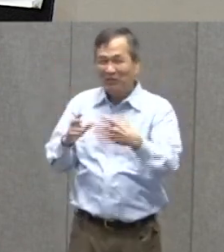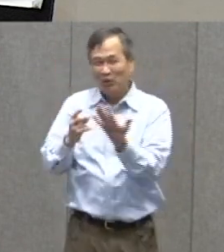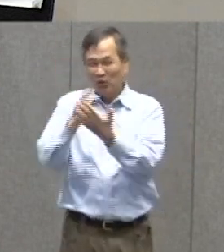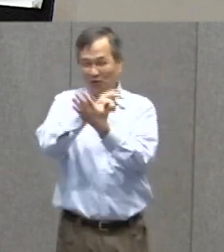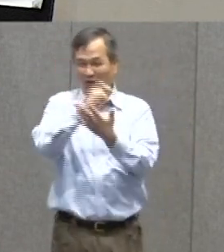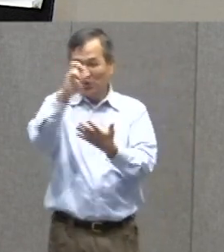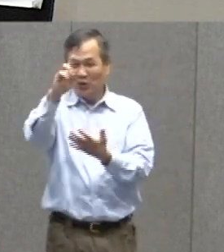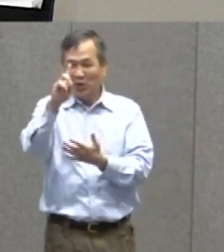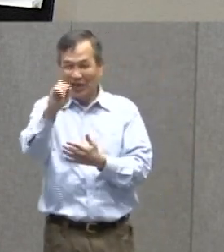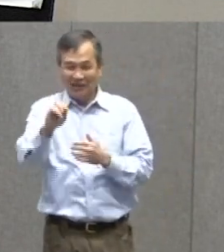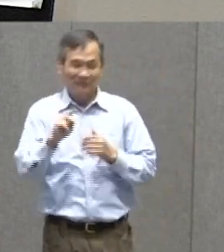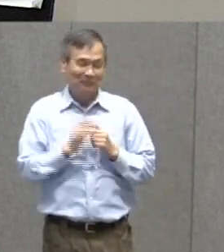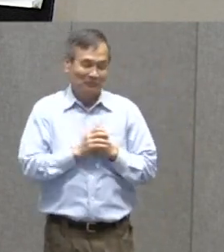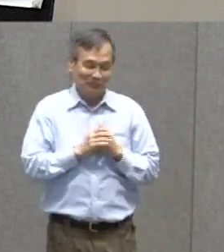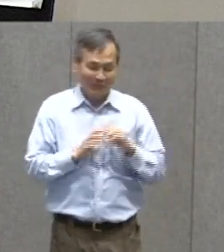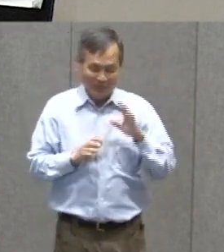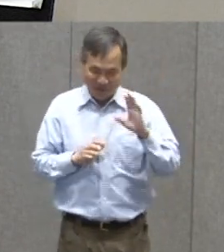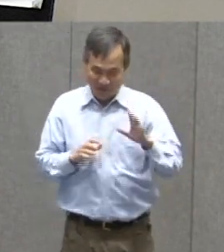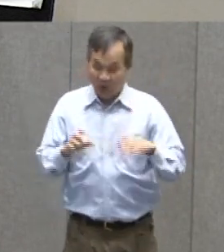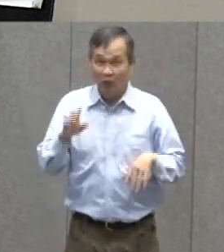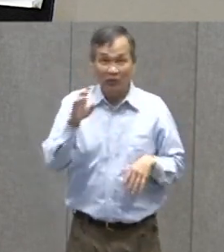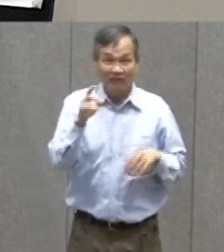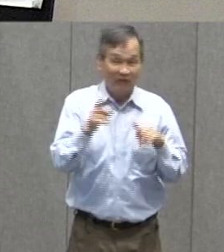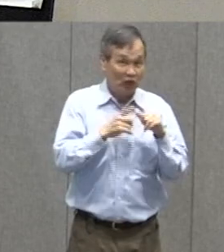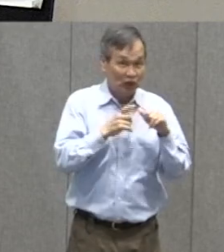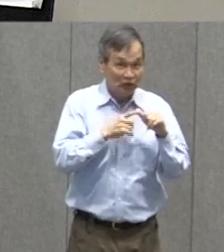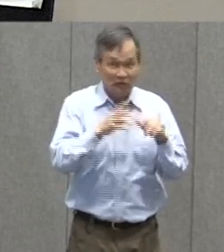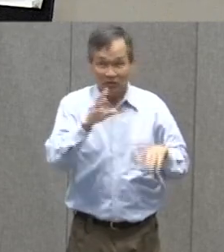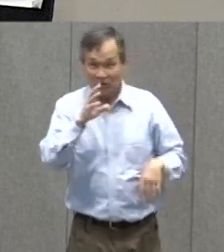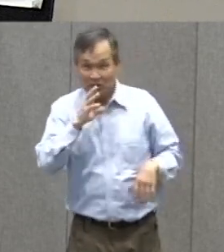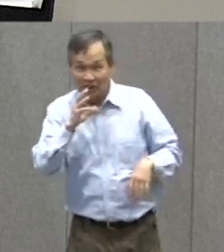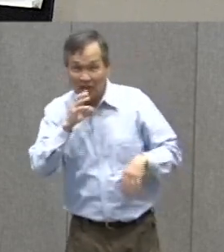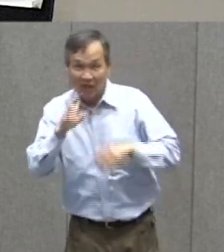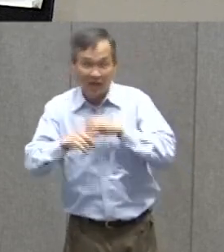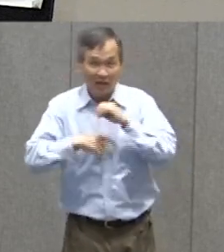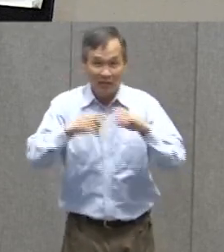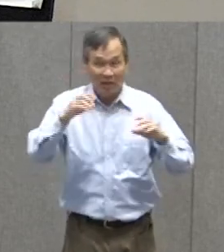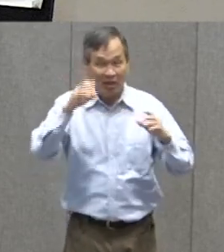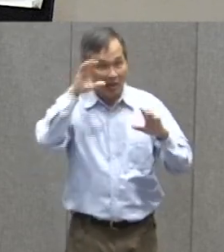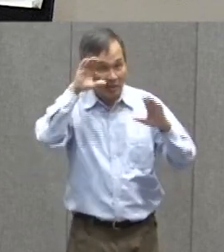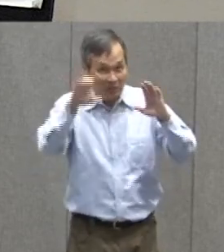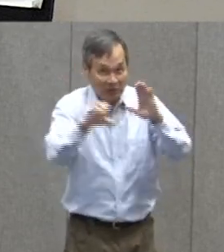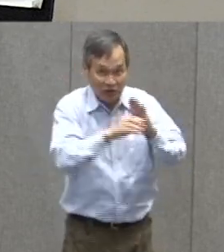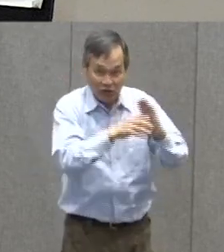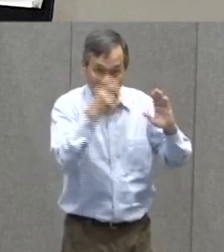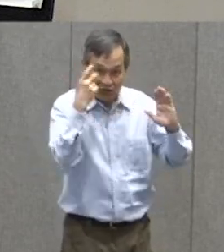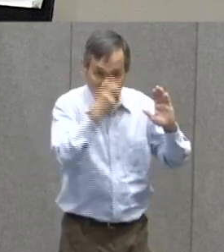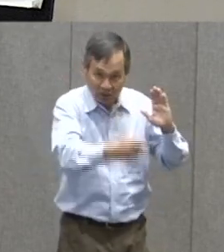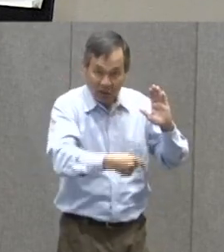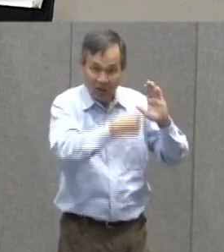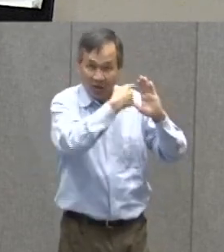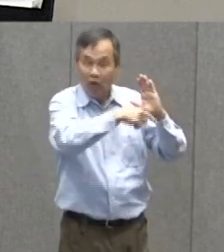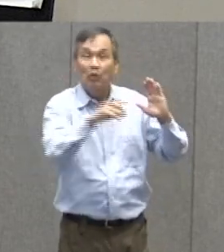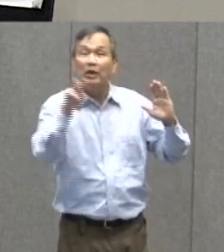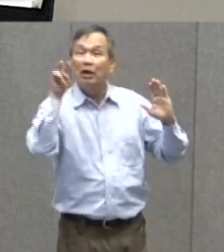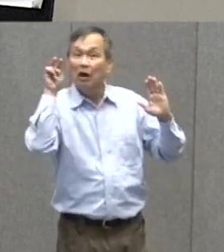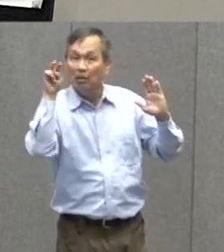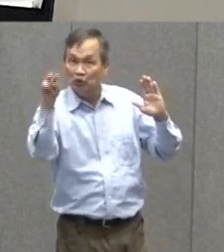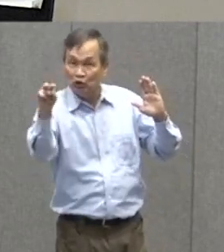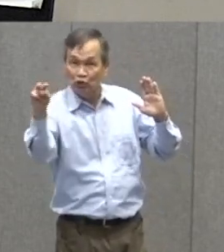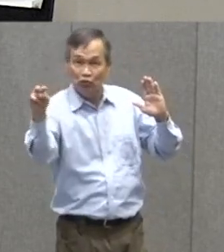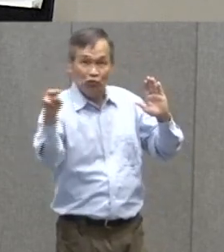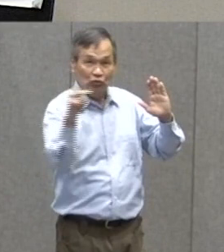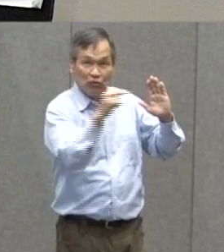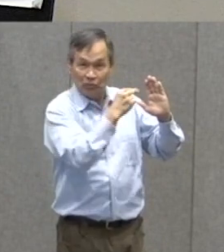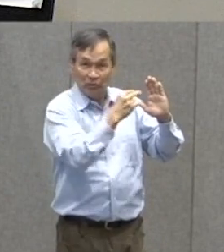here. So we did, from our writing from photograph, we did our observations. We